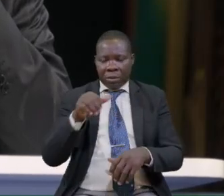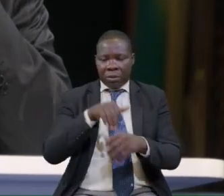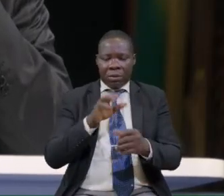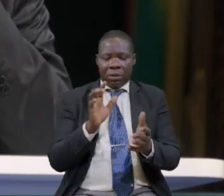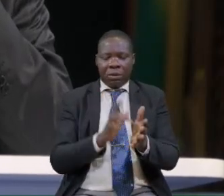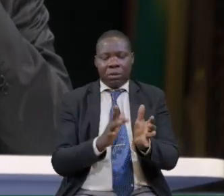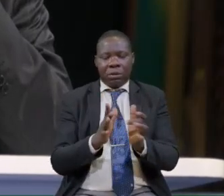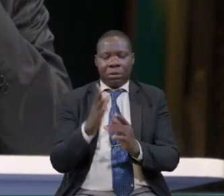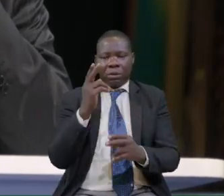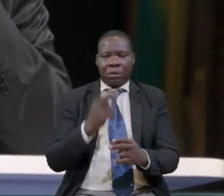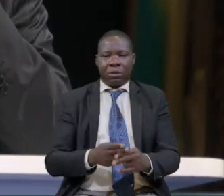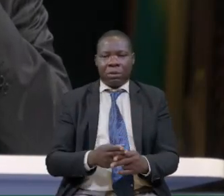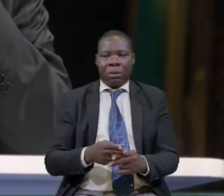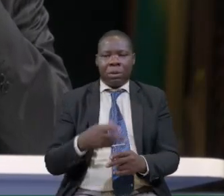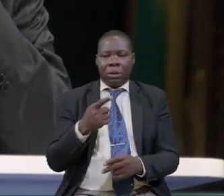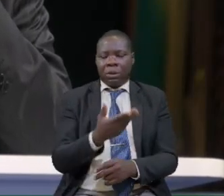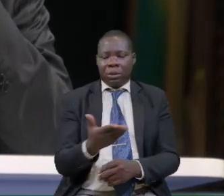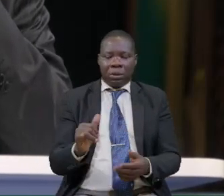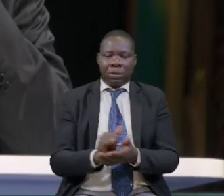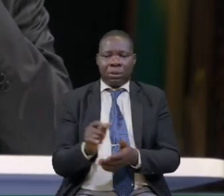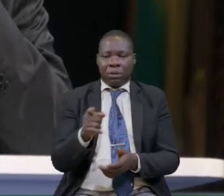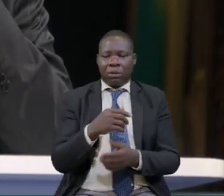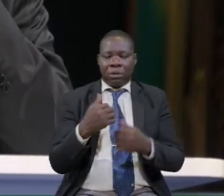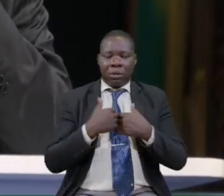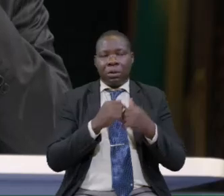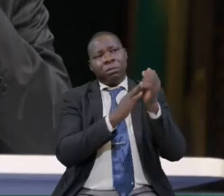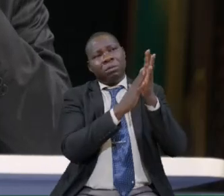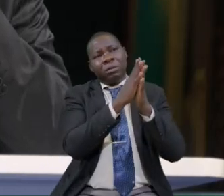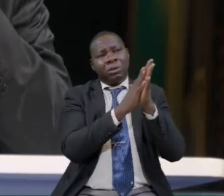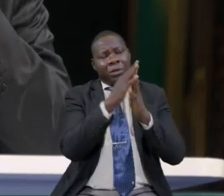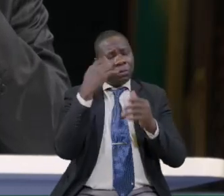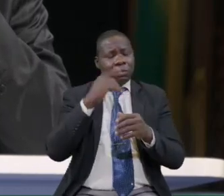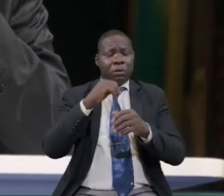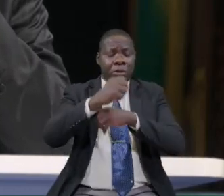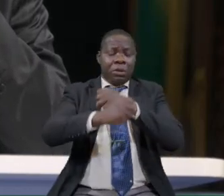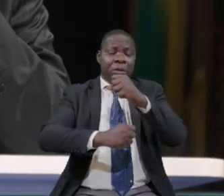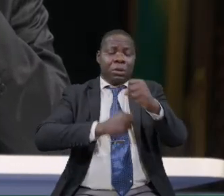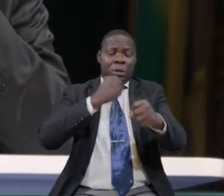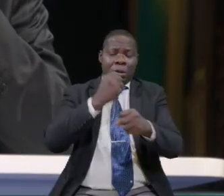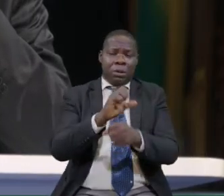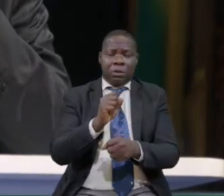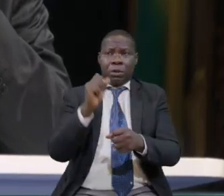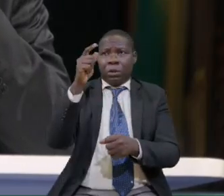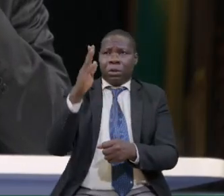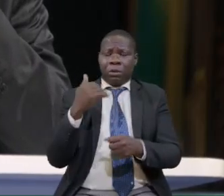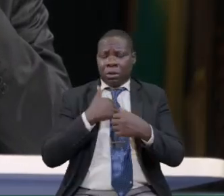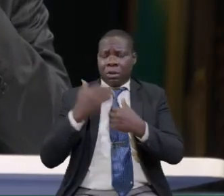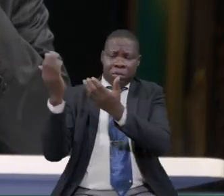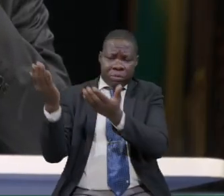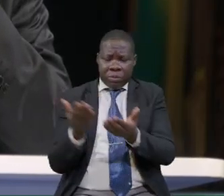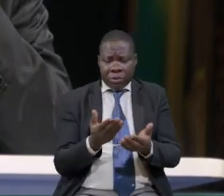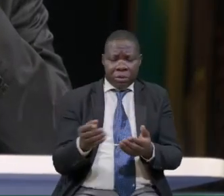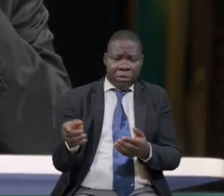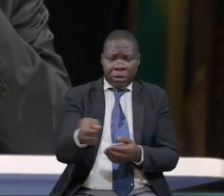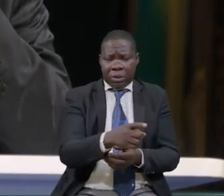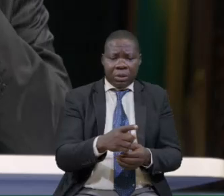The things that you have desired for years, God has brought them within your reach.